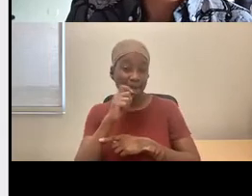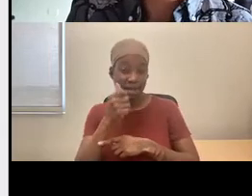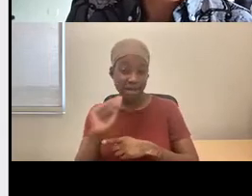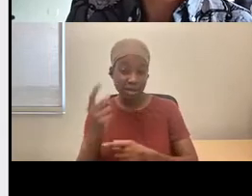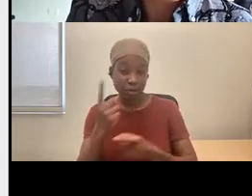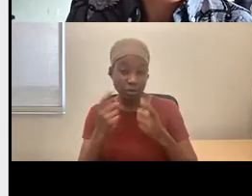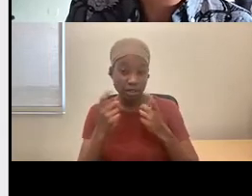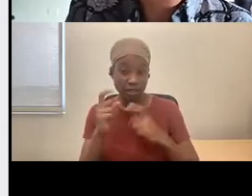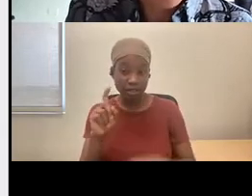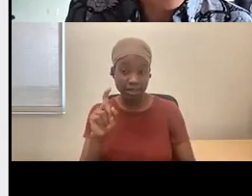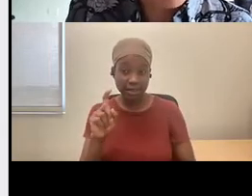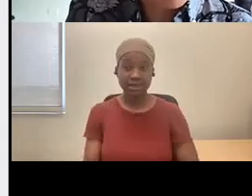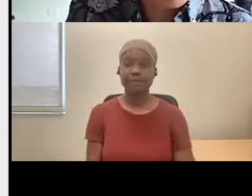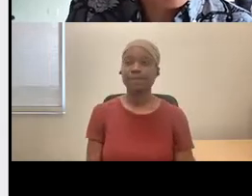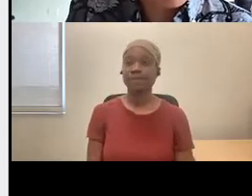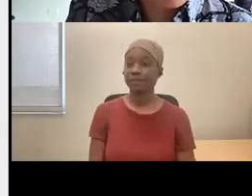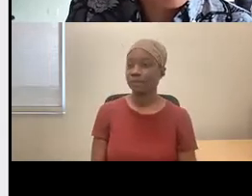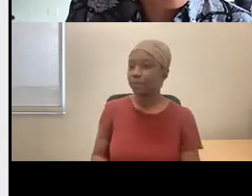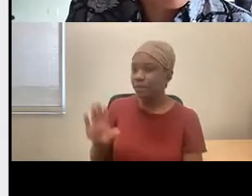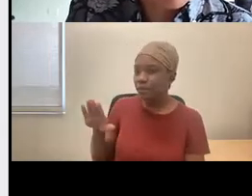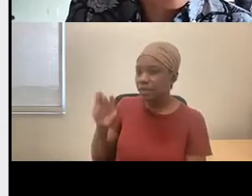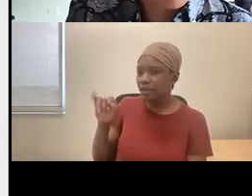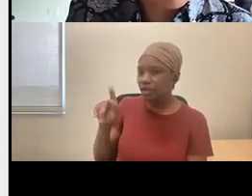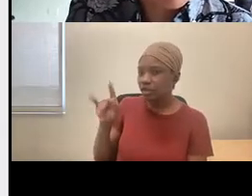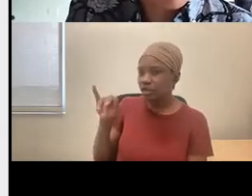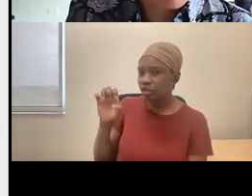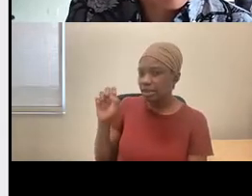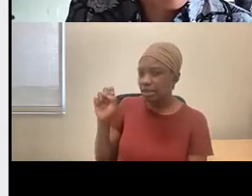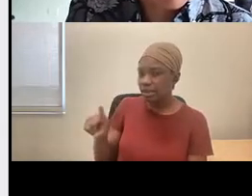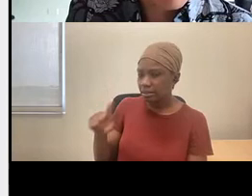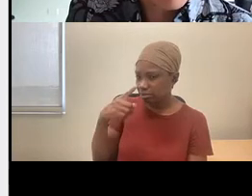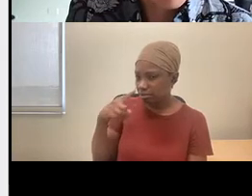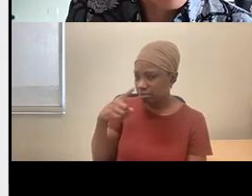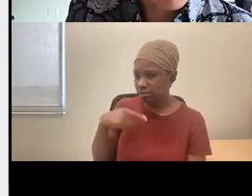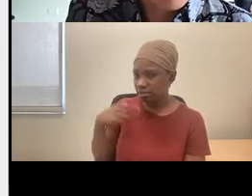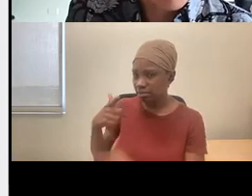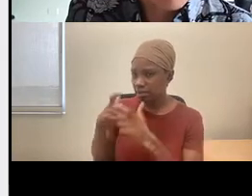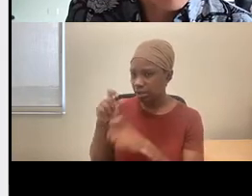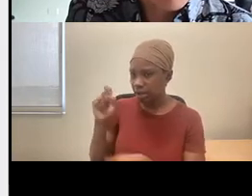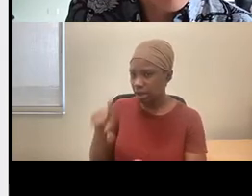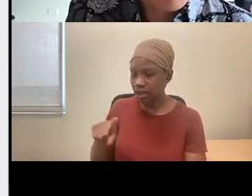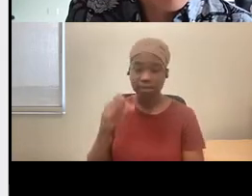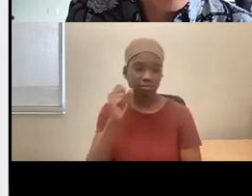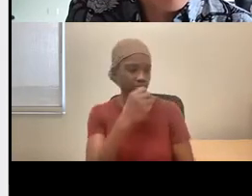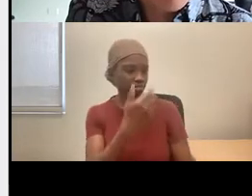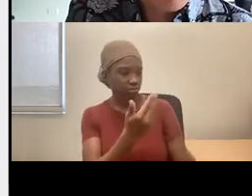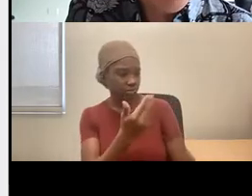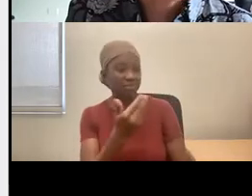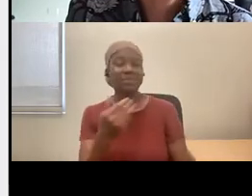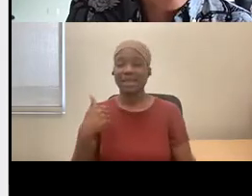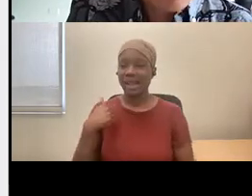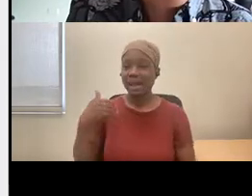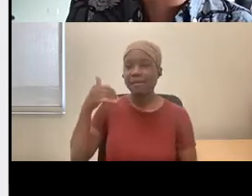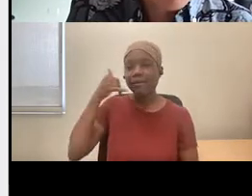Could I ask a quick question? Yeah. What about, I don't have a phone that only requires like the wireless earbuds, because I actually like